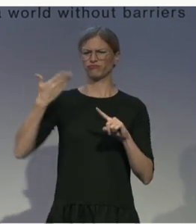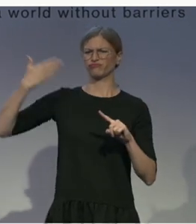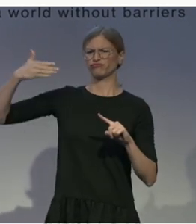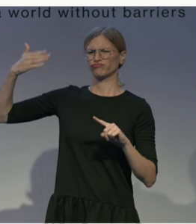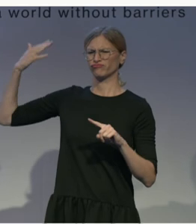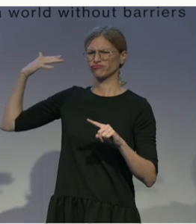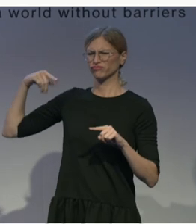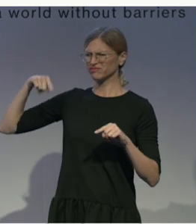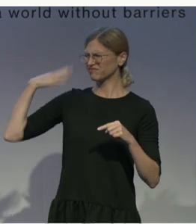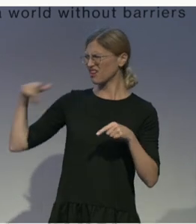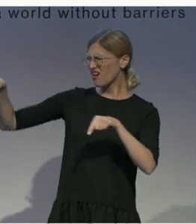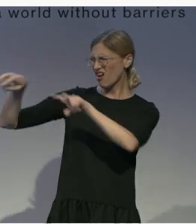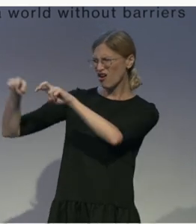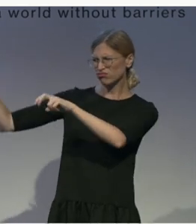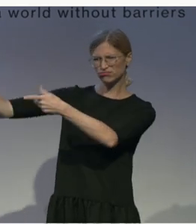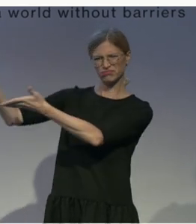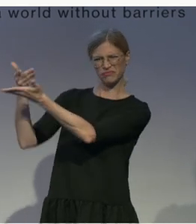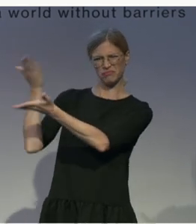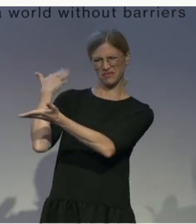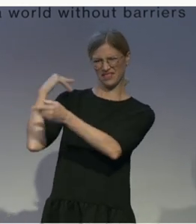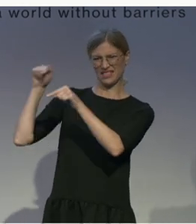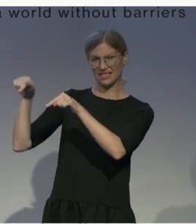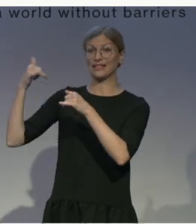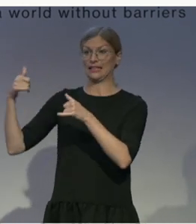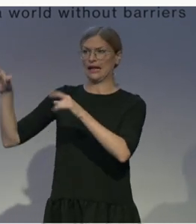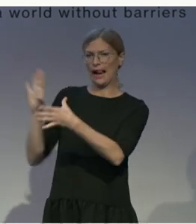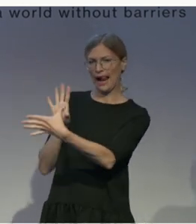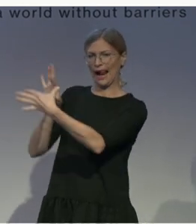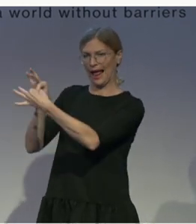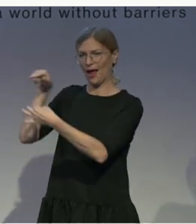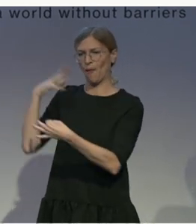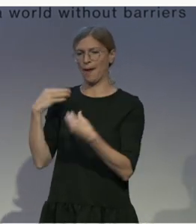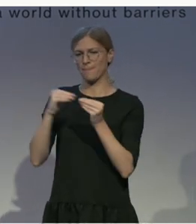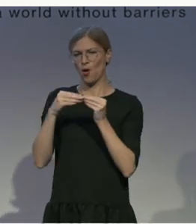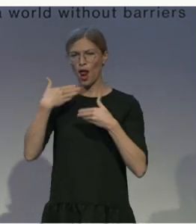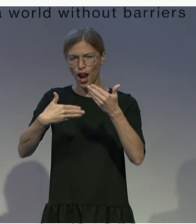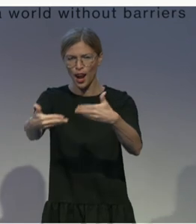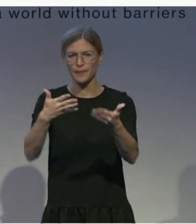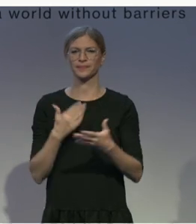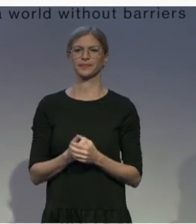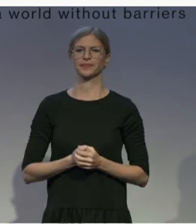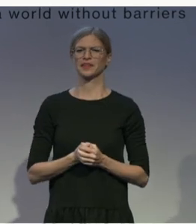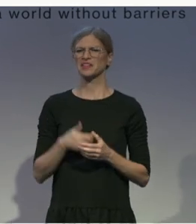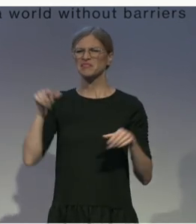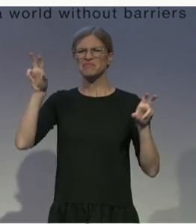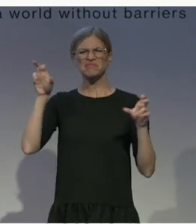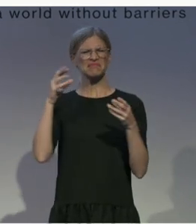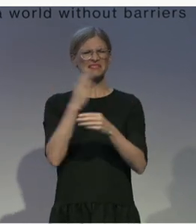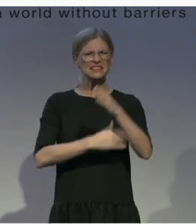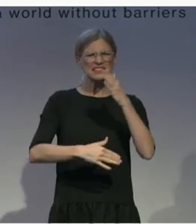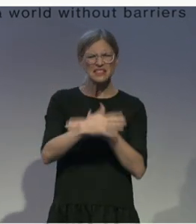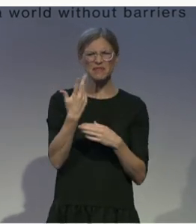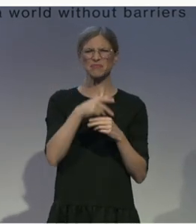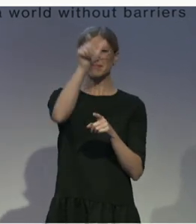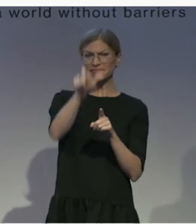rather relevant, that if we look where we are in terms of disability and participation, we do have quite a